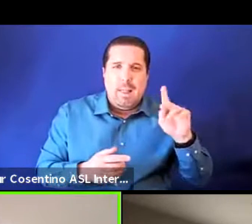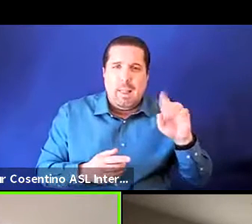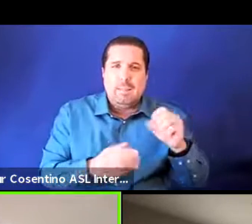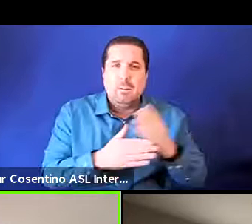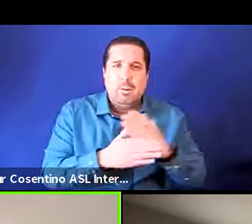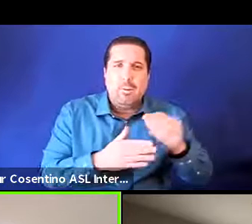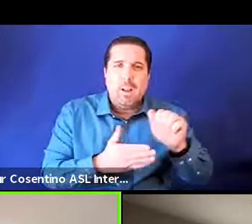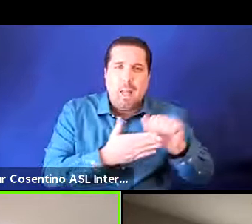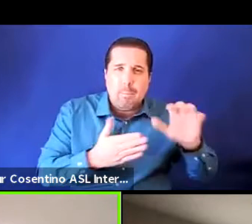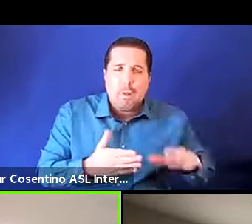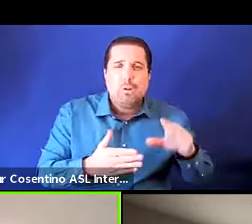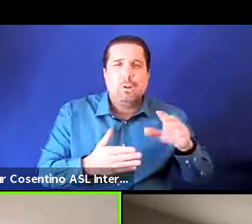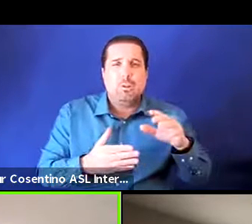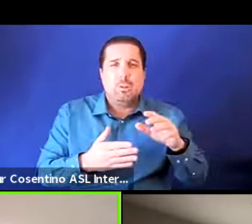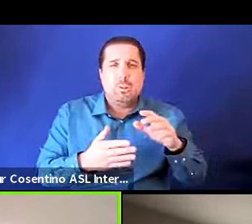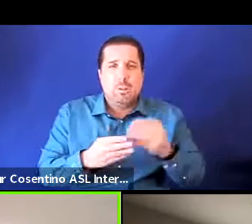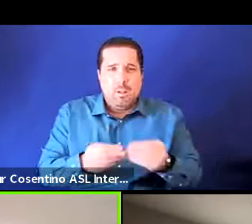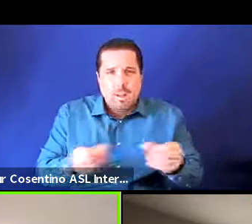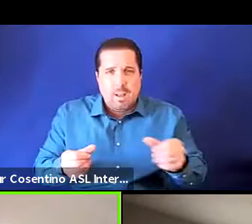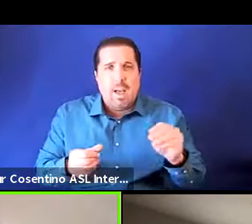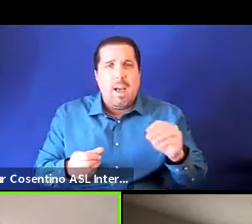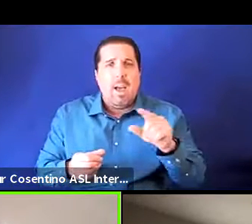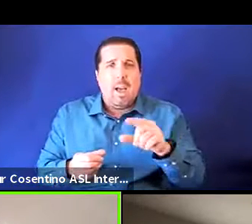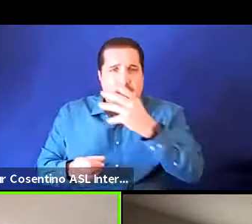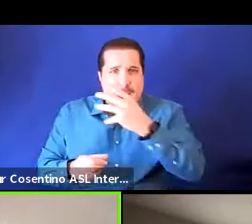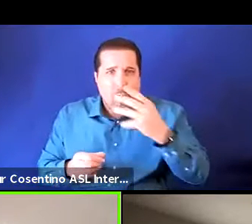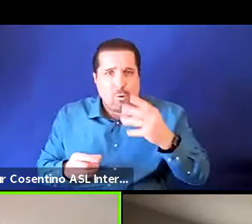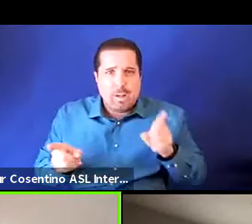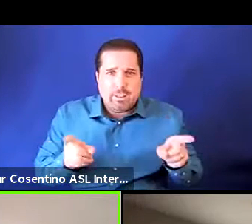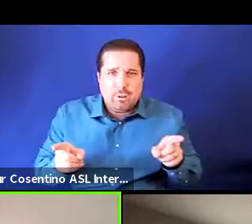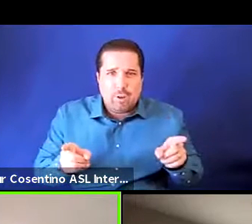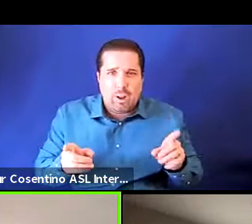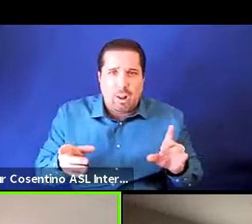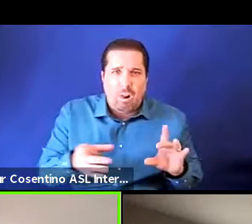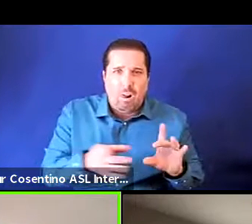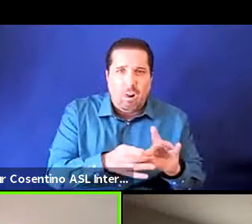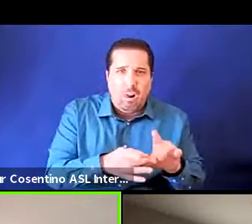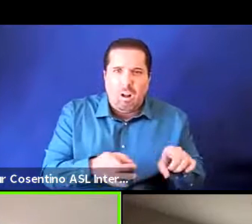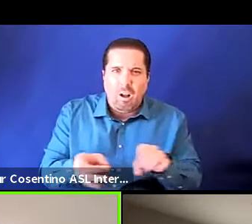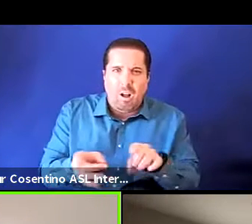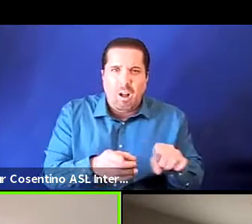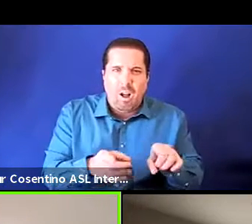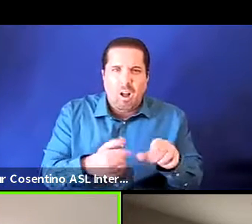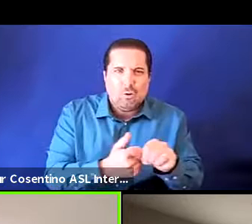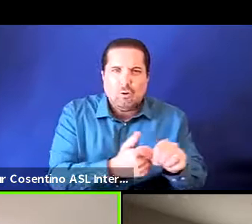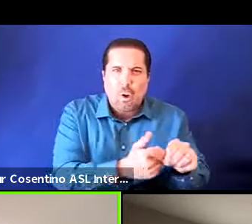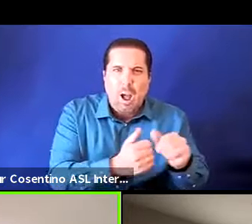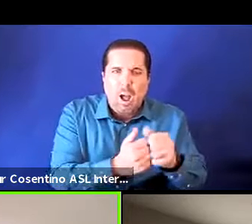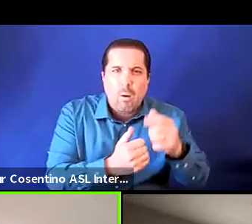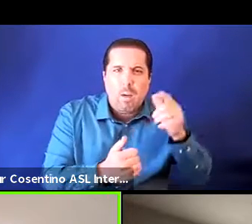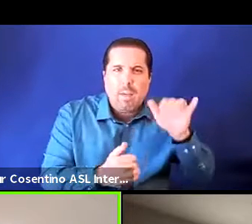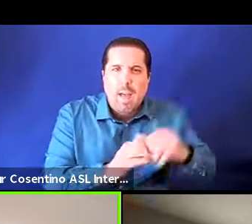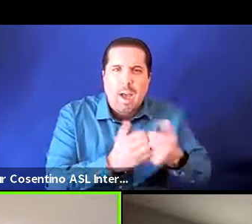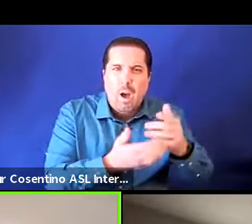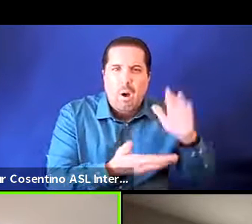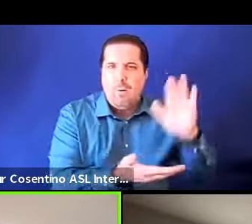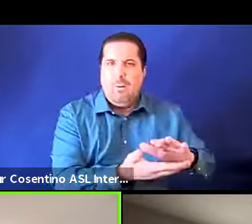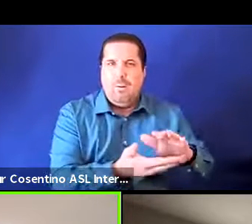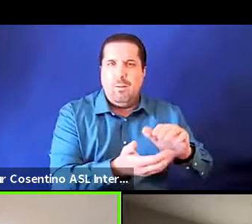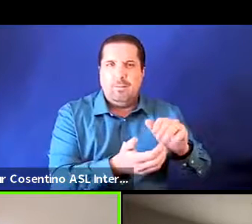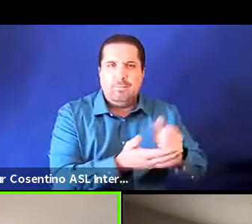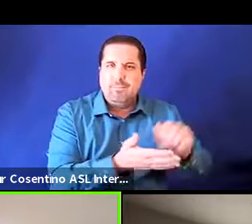and immigration was something that I was starting to track. And so those were just two examples of at least like New York City